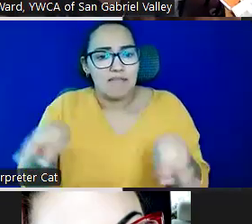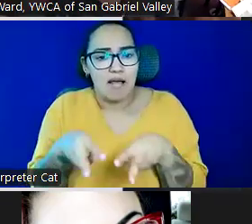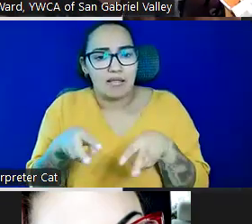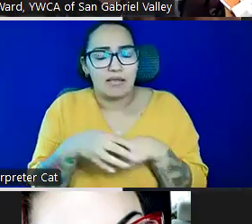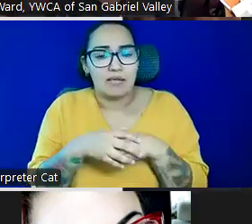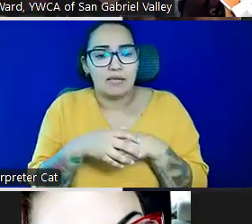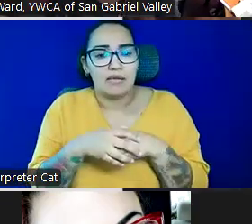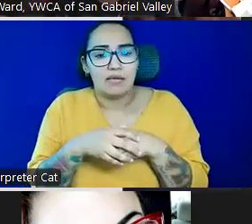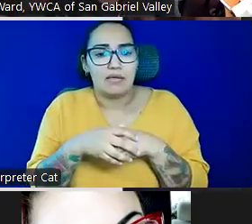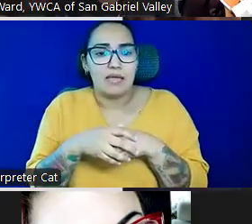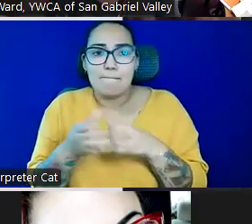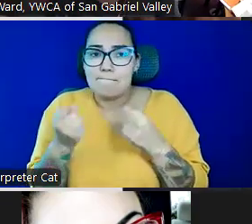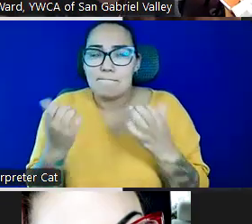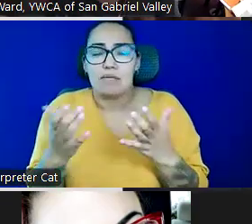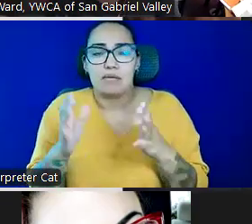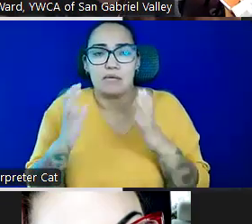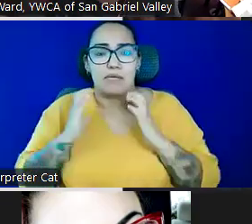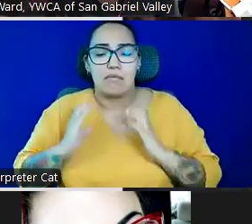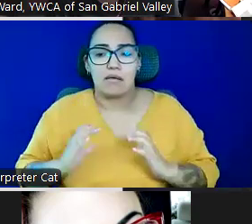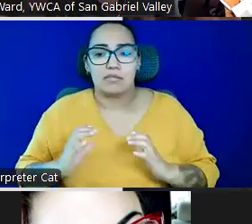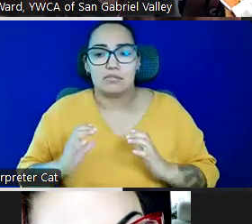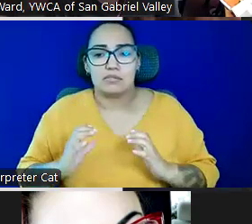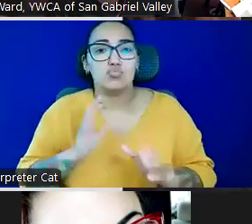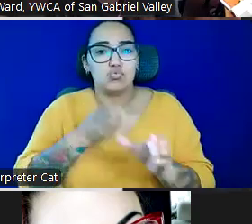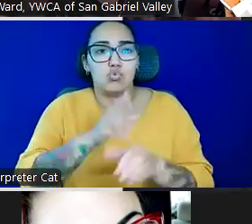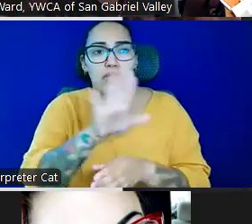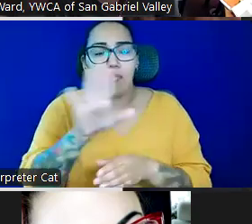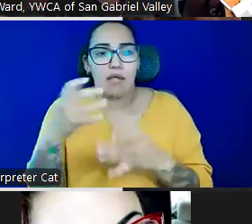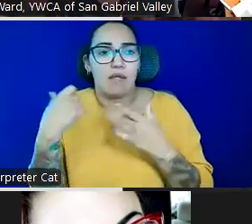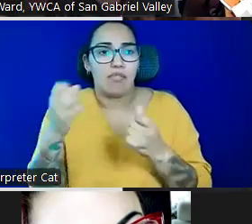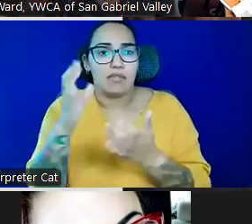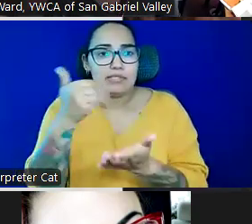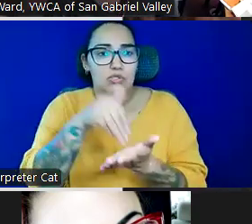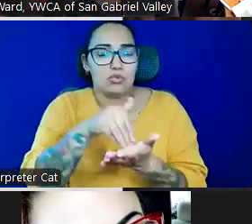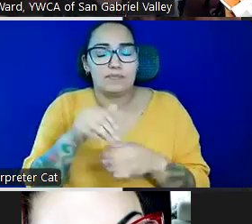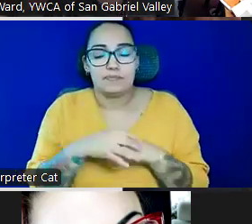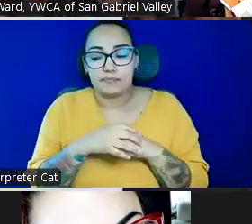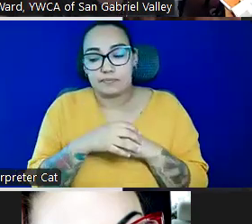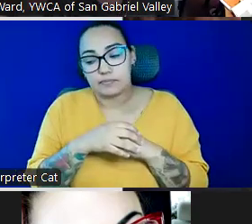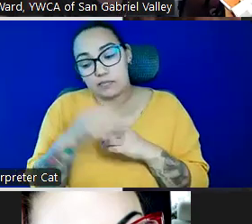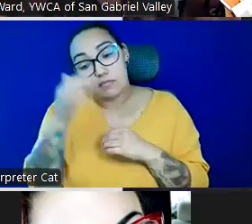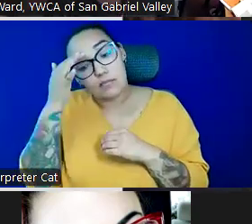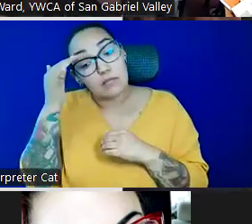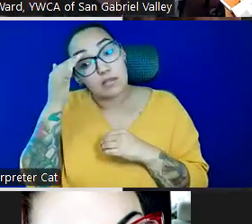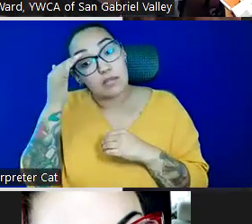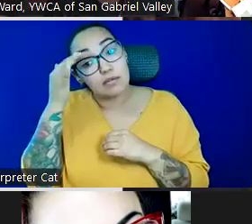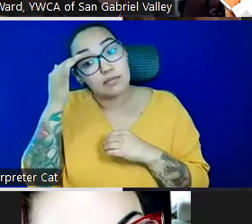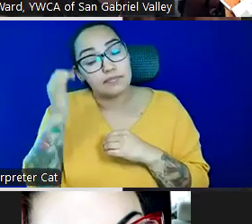and have many of our clients join their health center. Um,